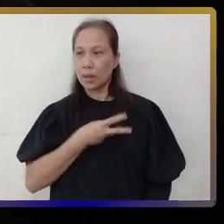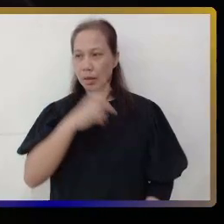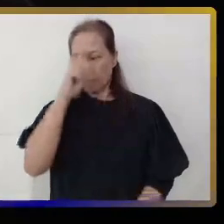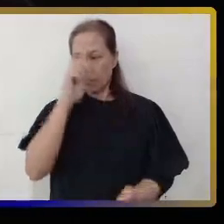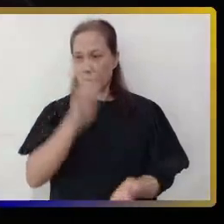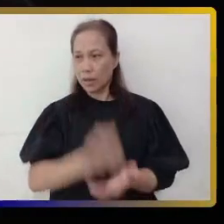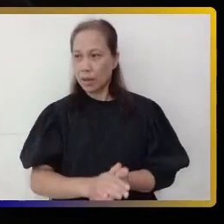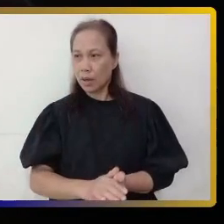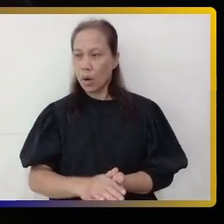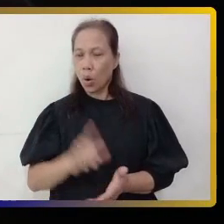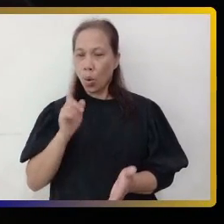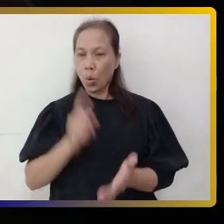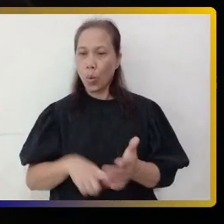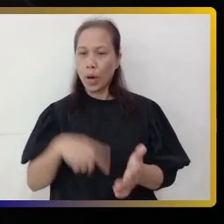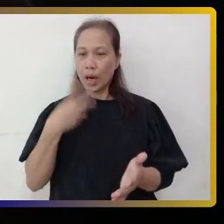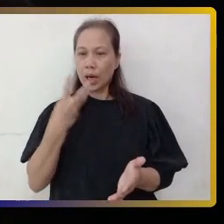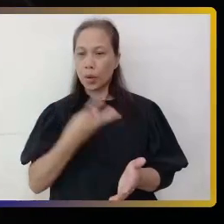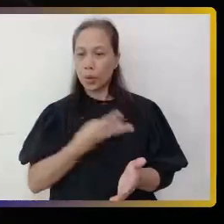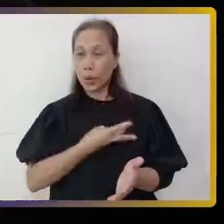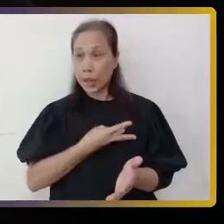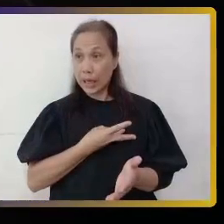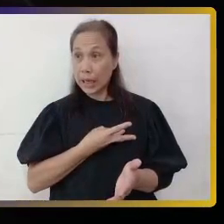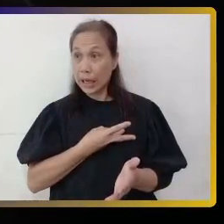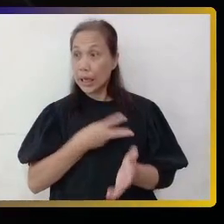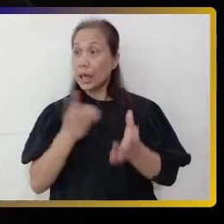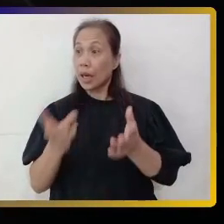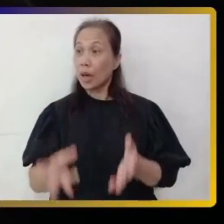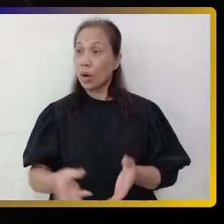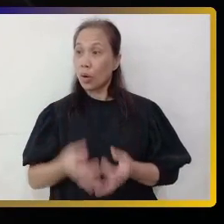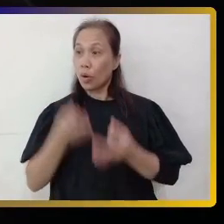the manifestation of Who You